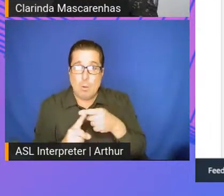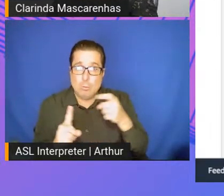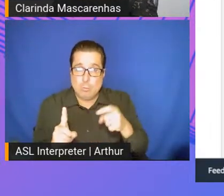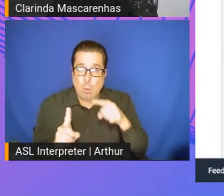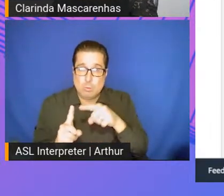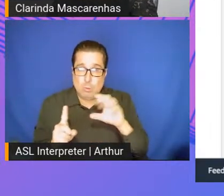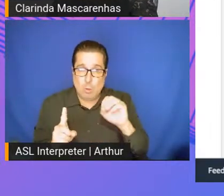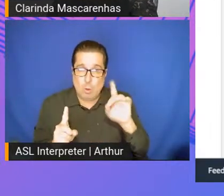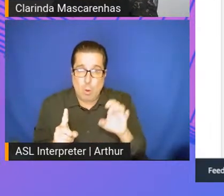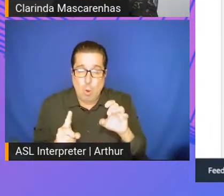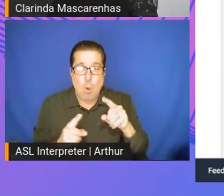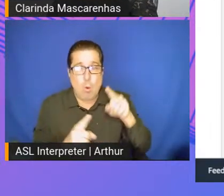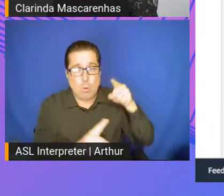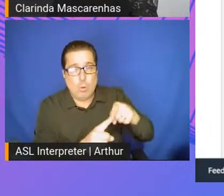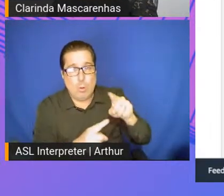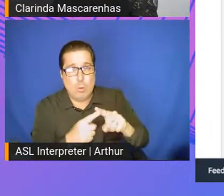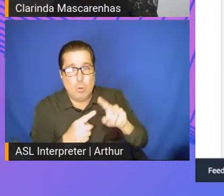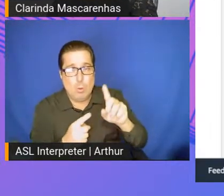and deploy it